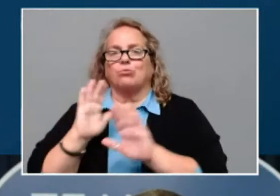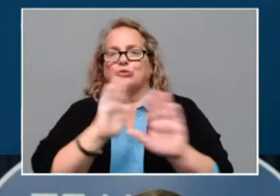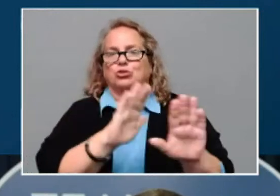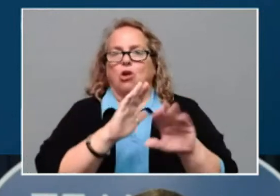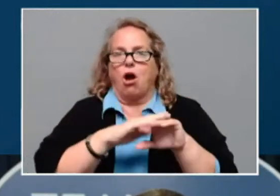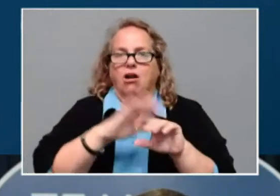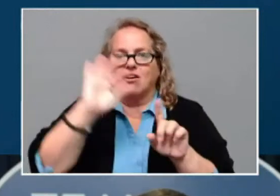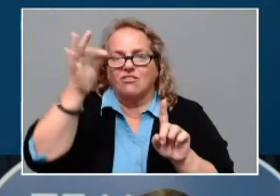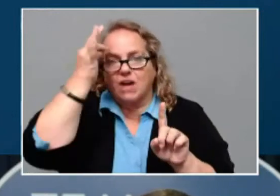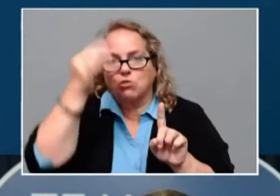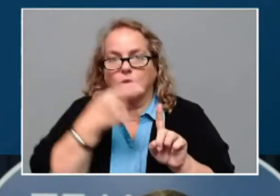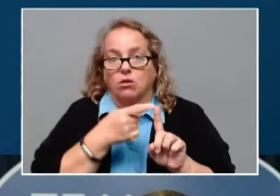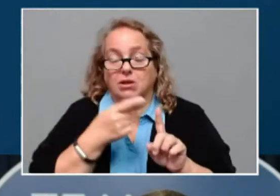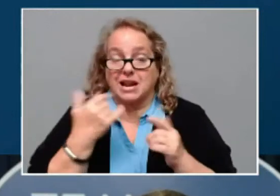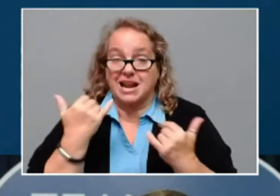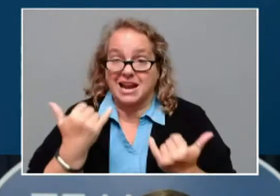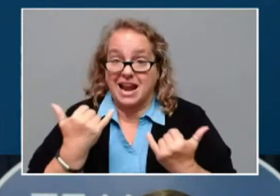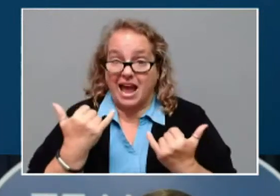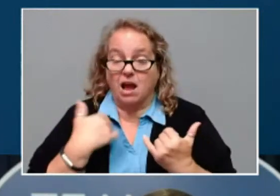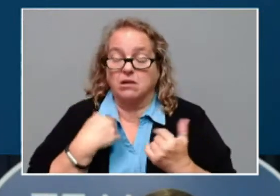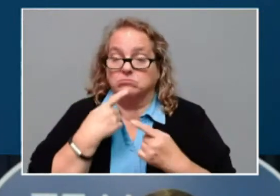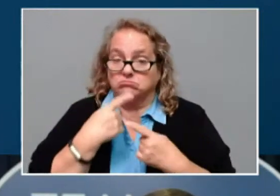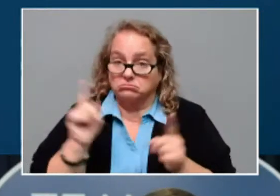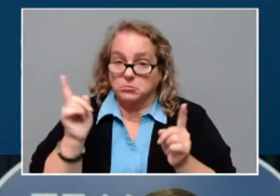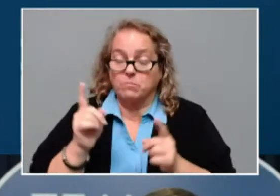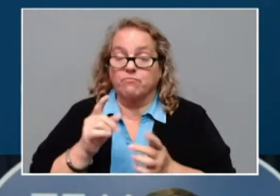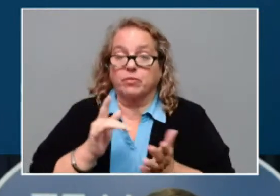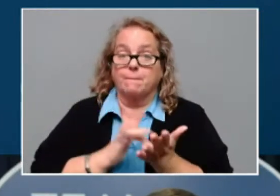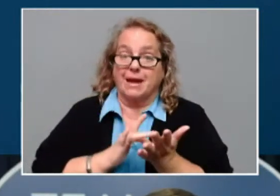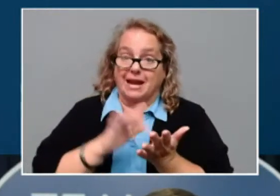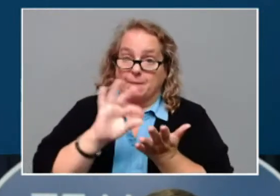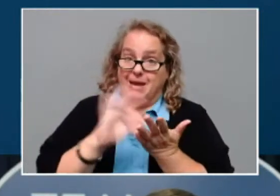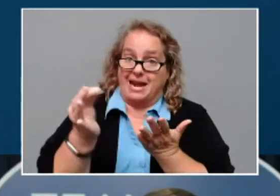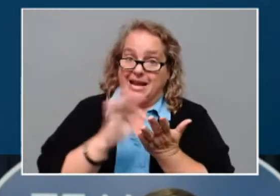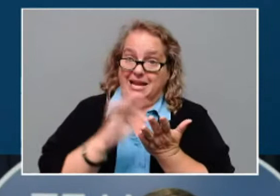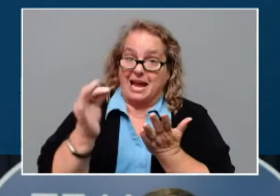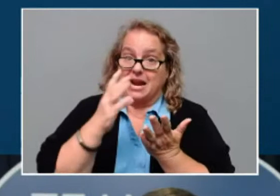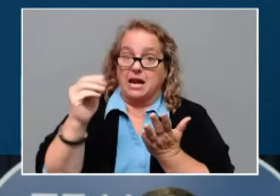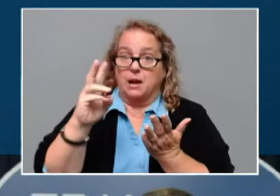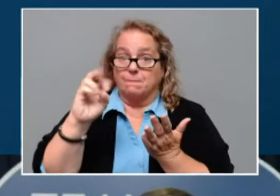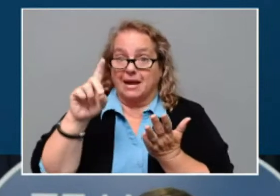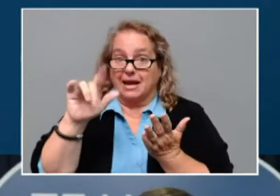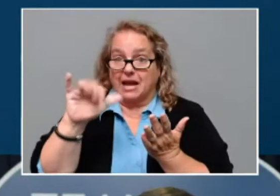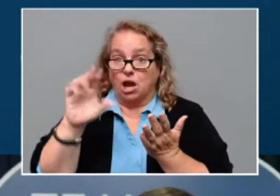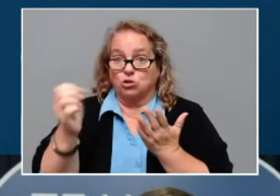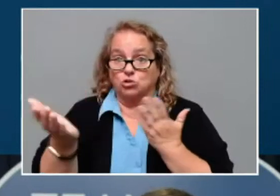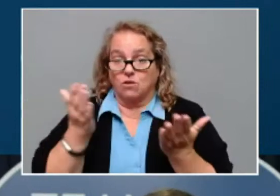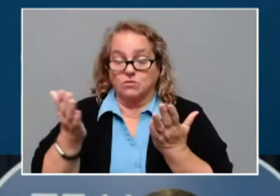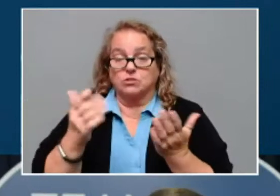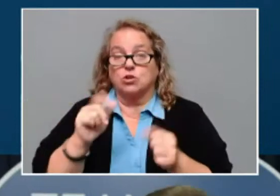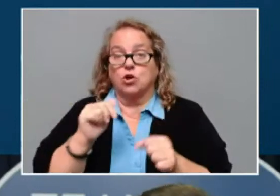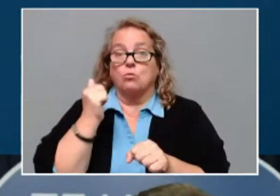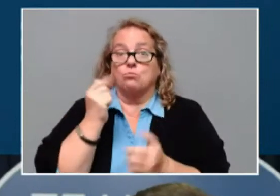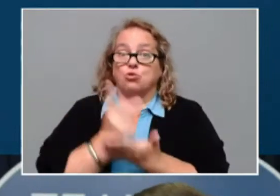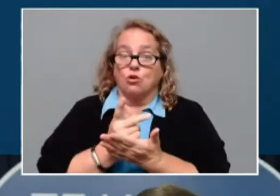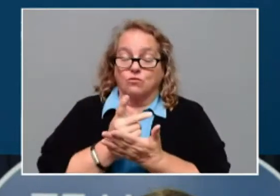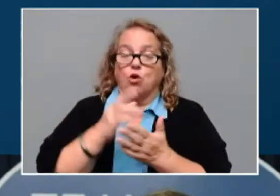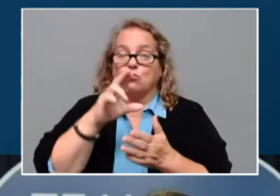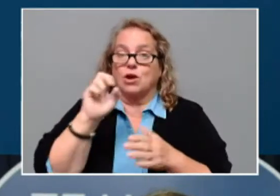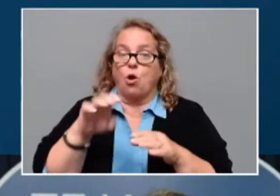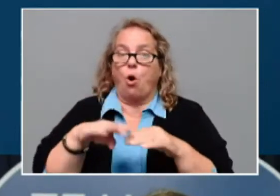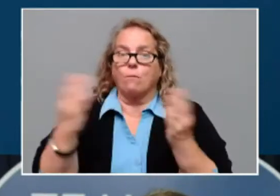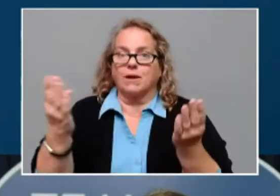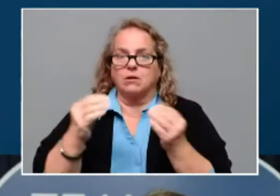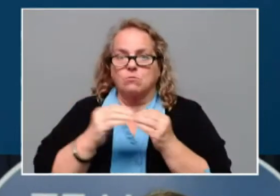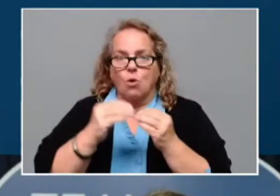and Medicaid Services have approved this reopening that'll give Kentuckians easier than ever access to information about health